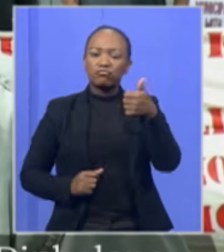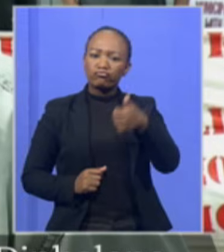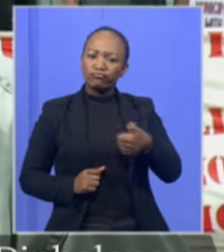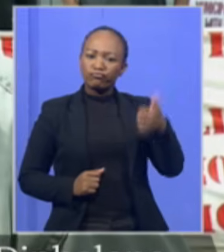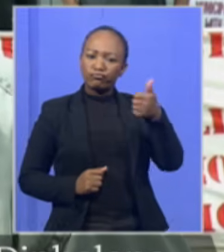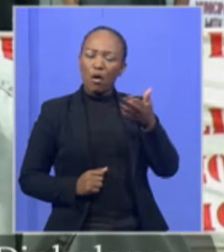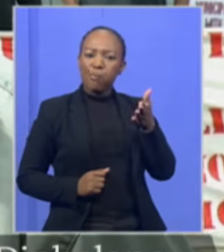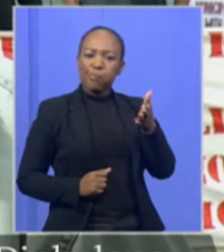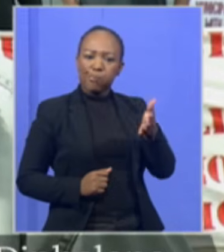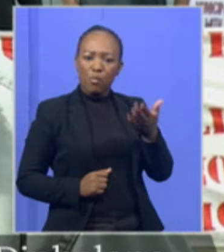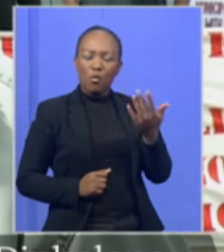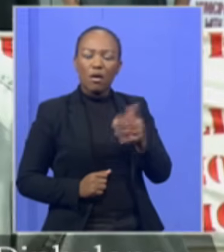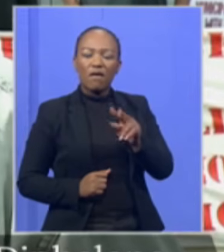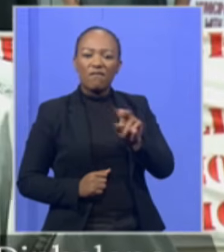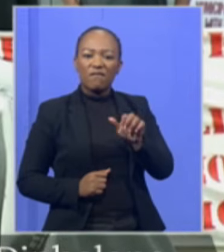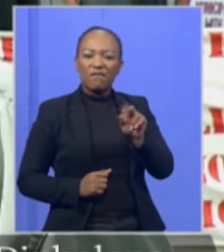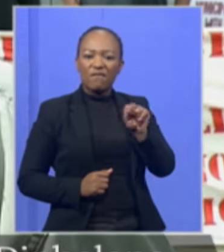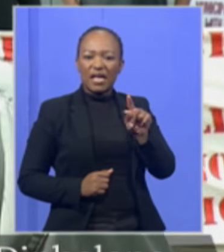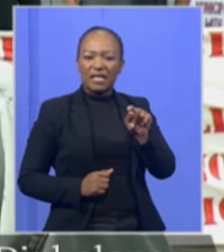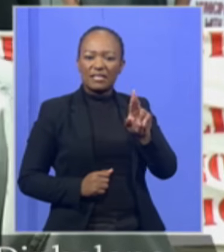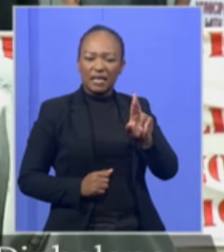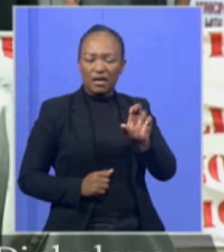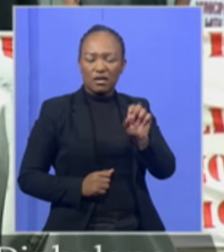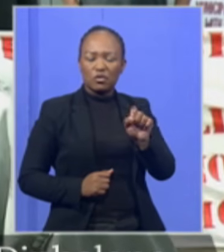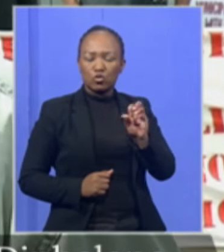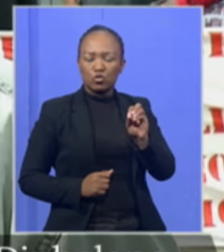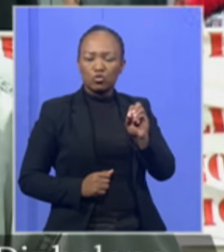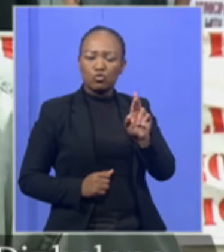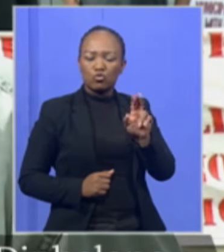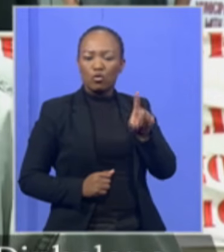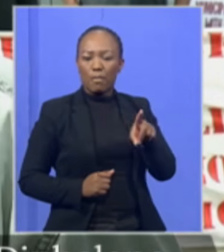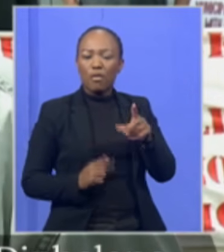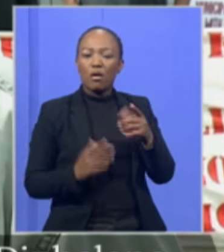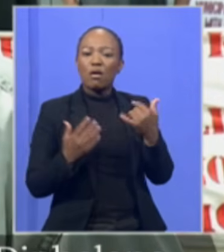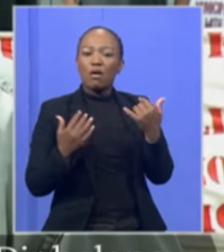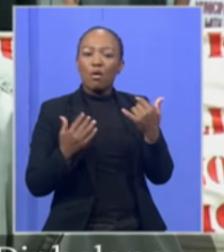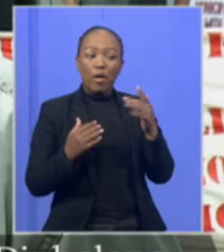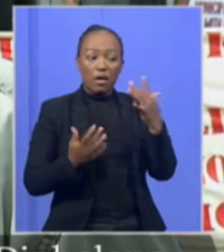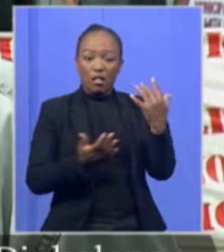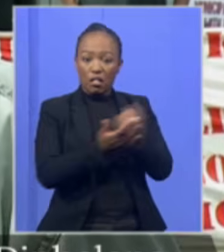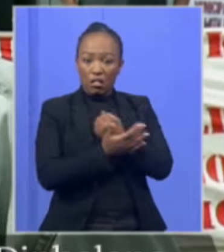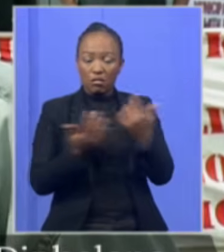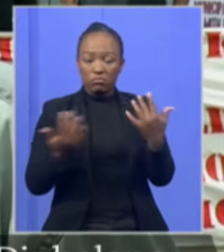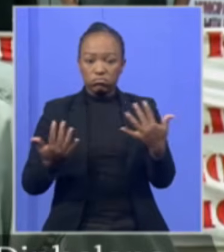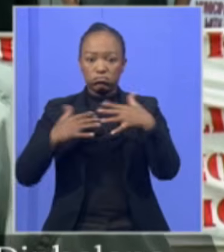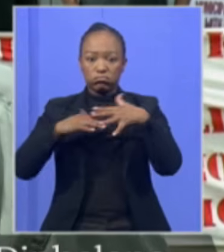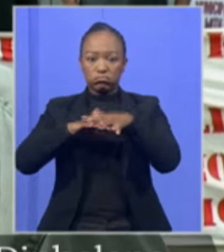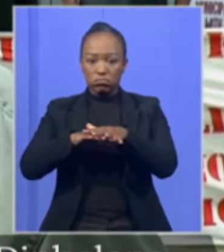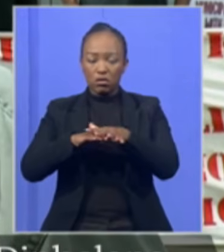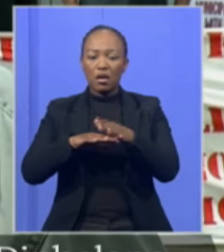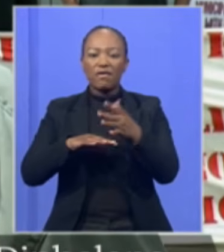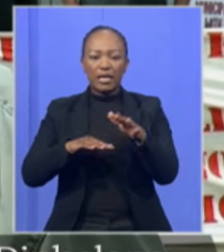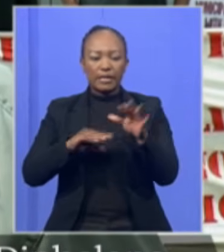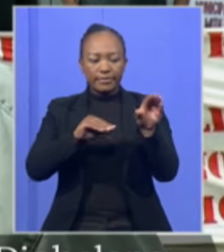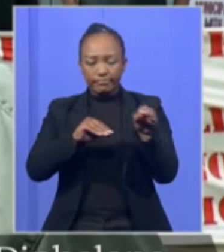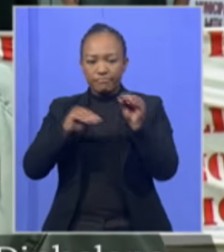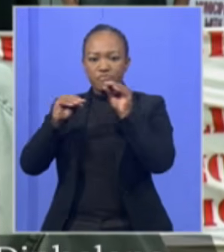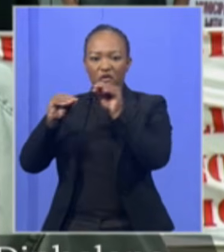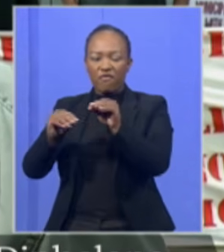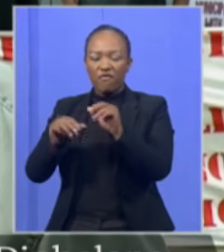ga go kopana ke ga itseiwa isiwa ko Potch ba botlhe batho le di batho ba re ka ne re ka re